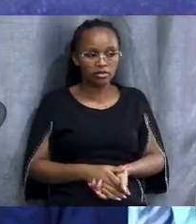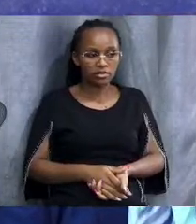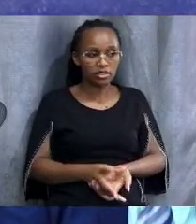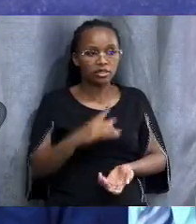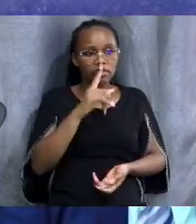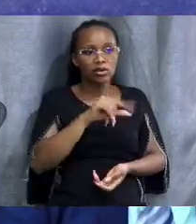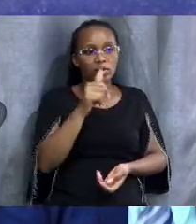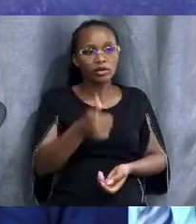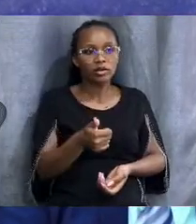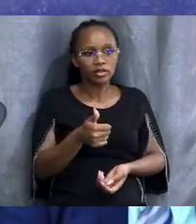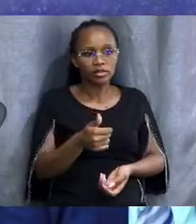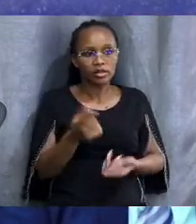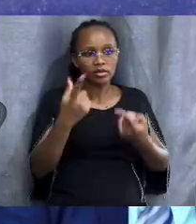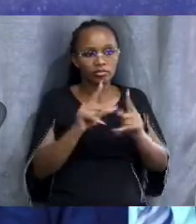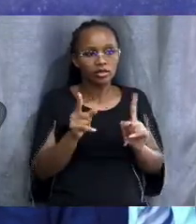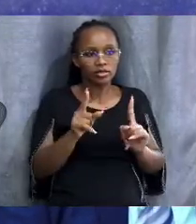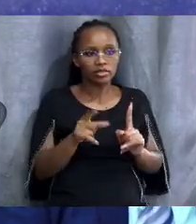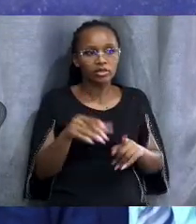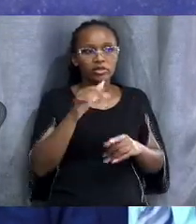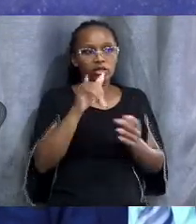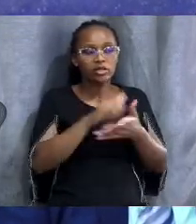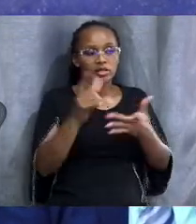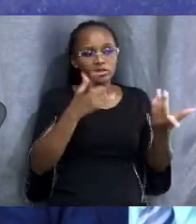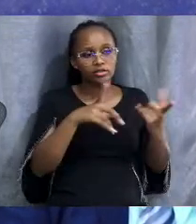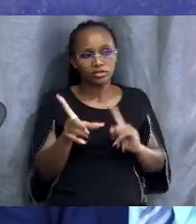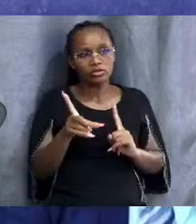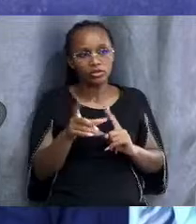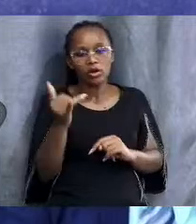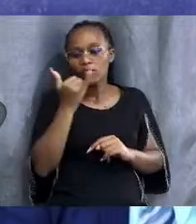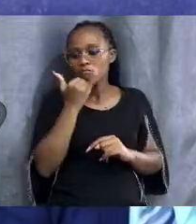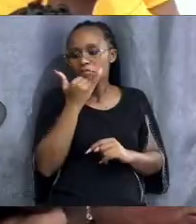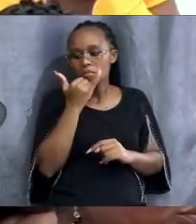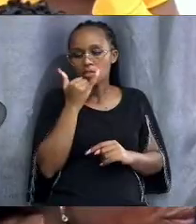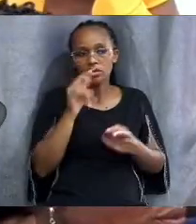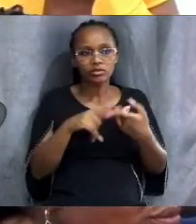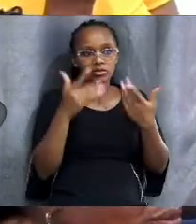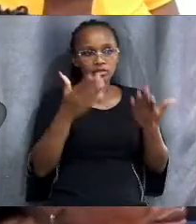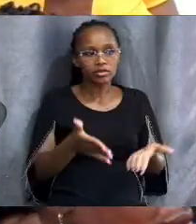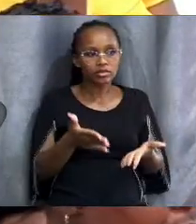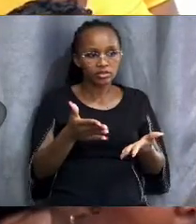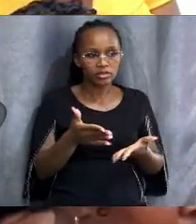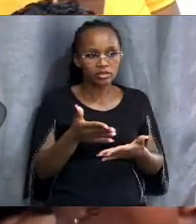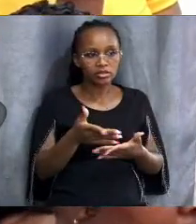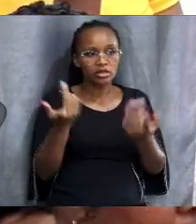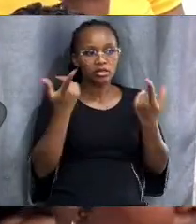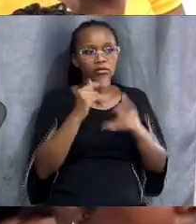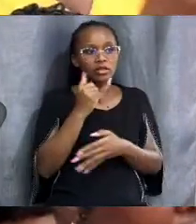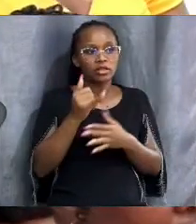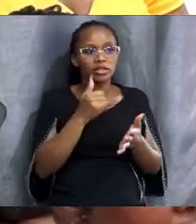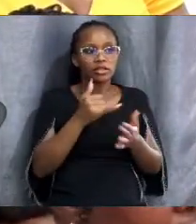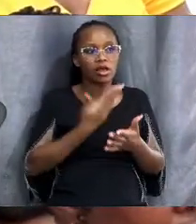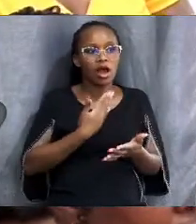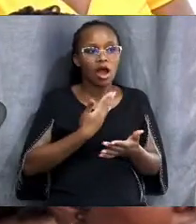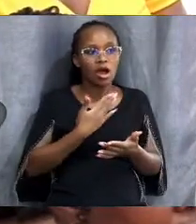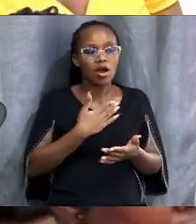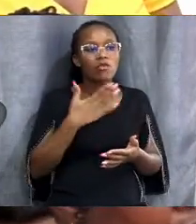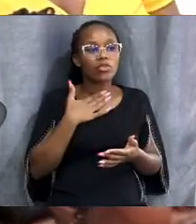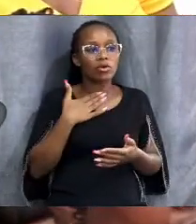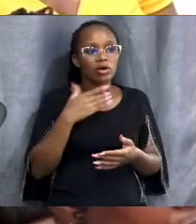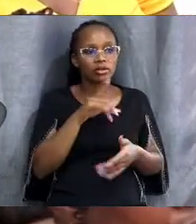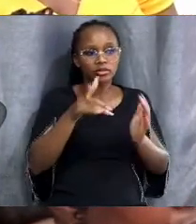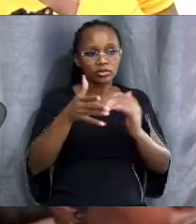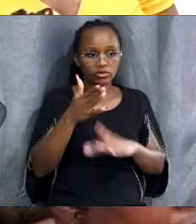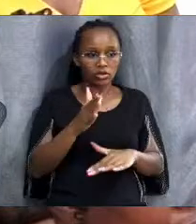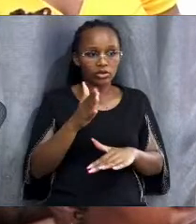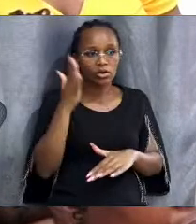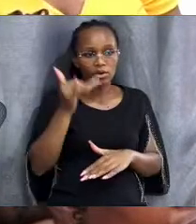one another that it is not that you have done anything wrong to warrant this, but it is in the desire of